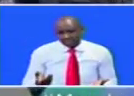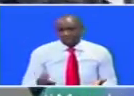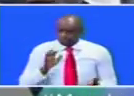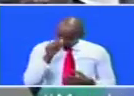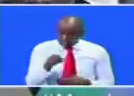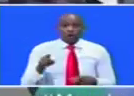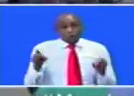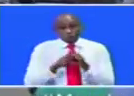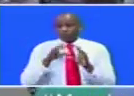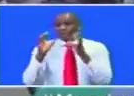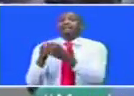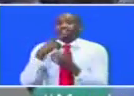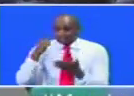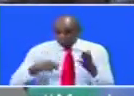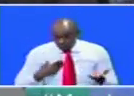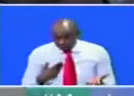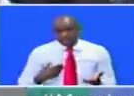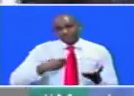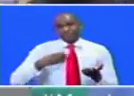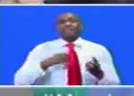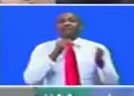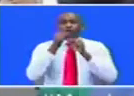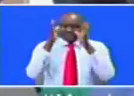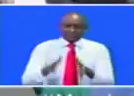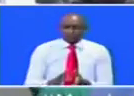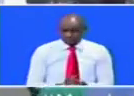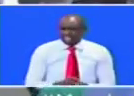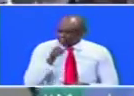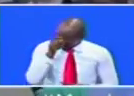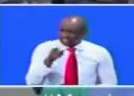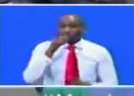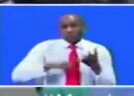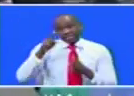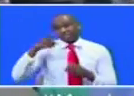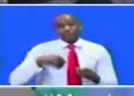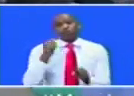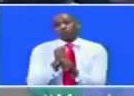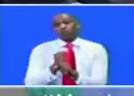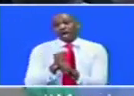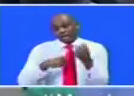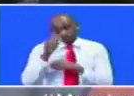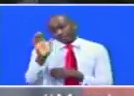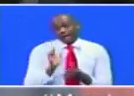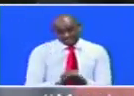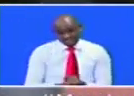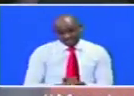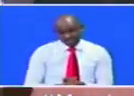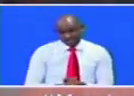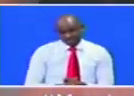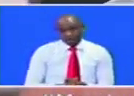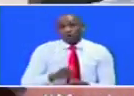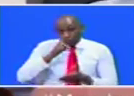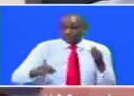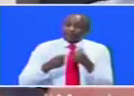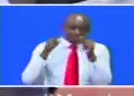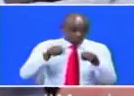can also be classified as being a very, very violent person. That is what they are driving towards. What happened